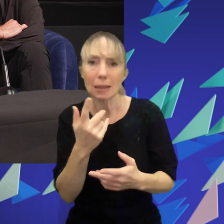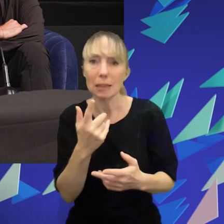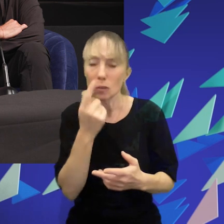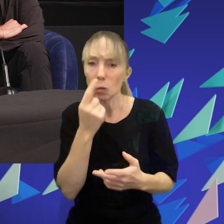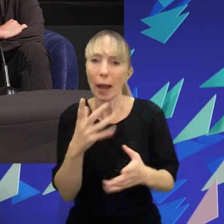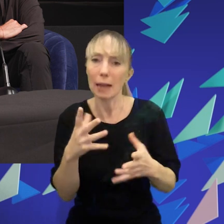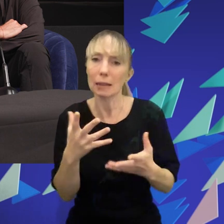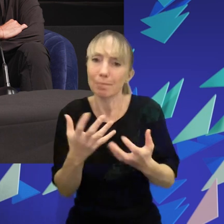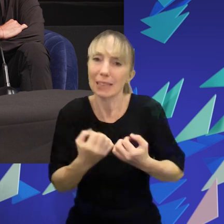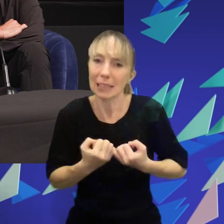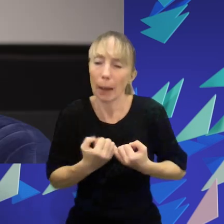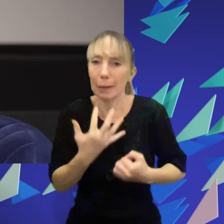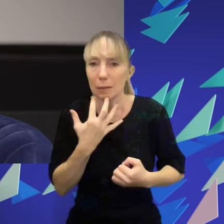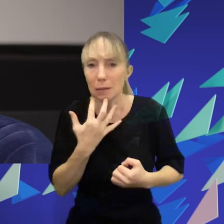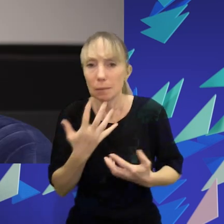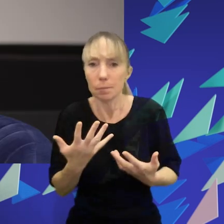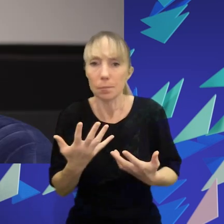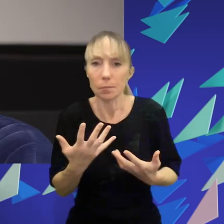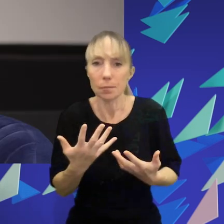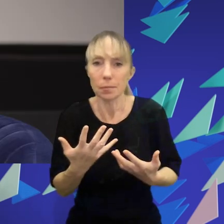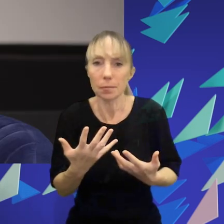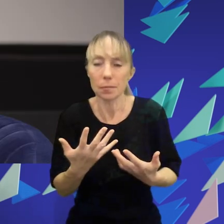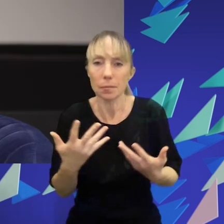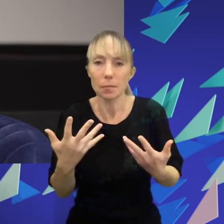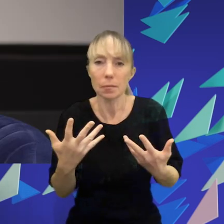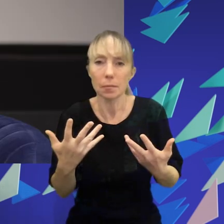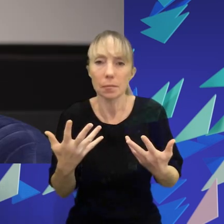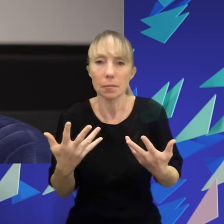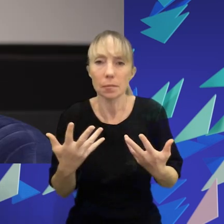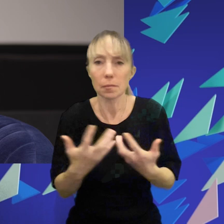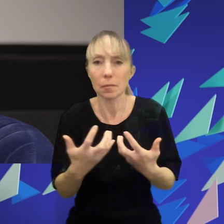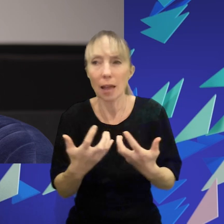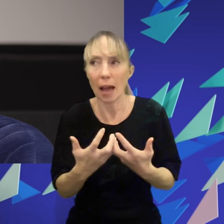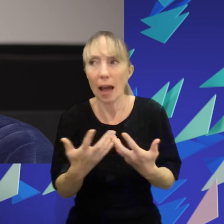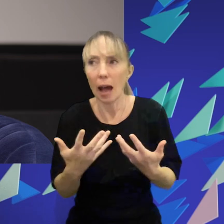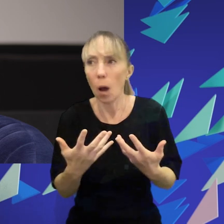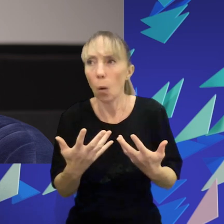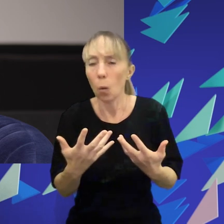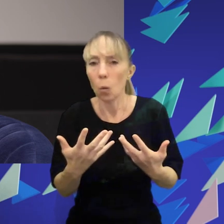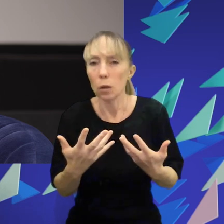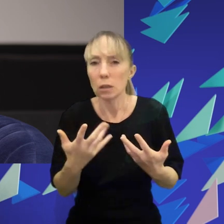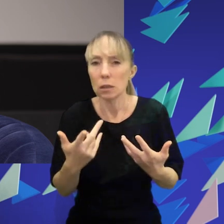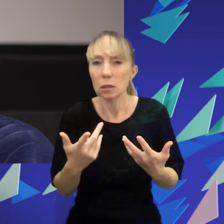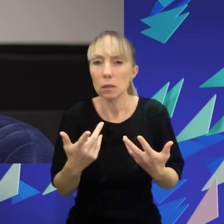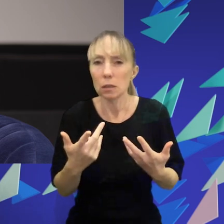You know, I think it's about how much you will be allowed to